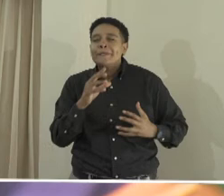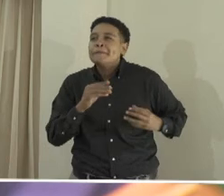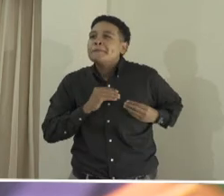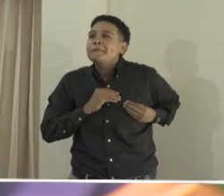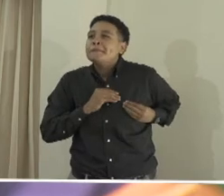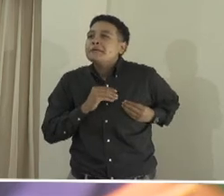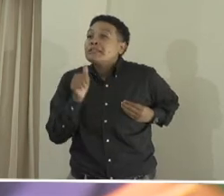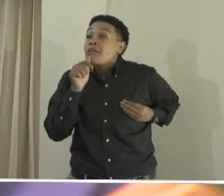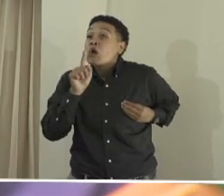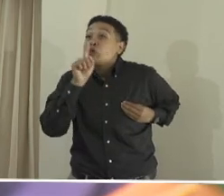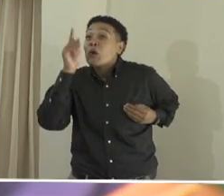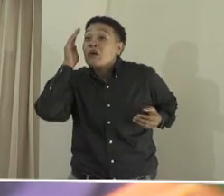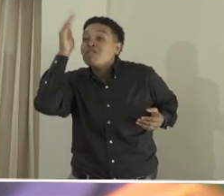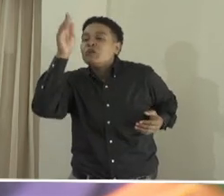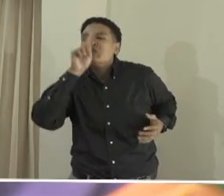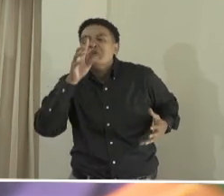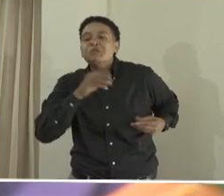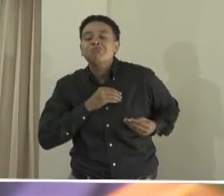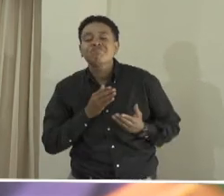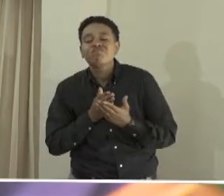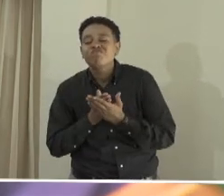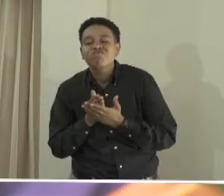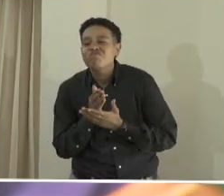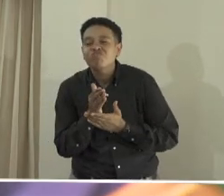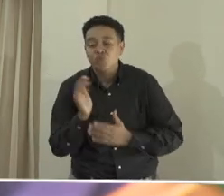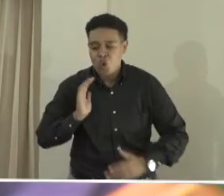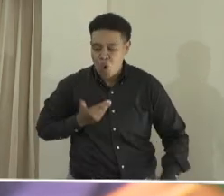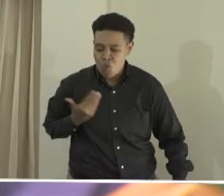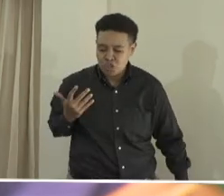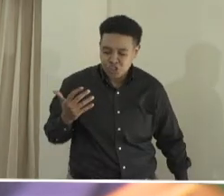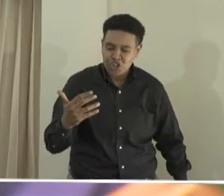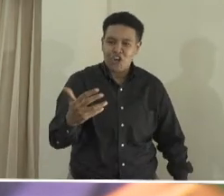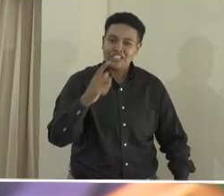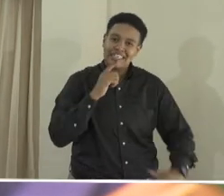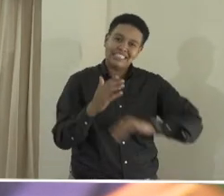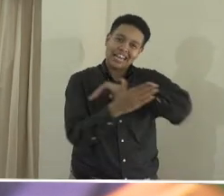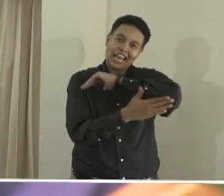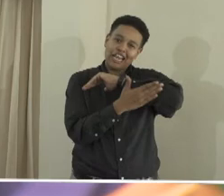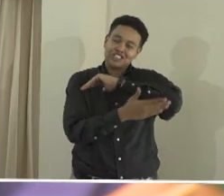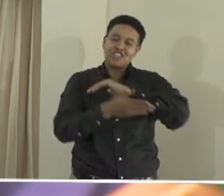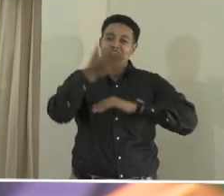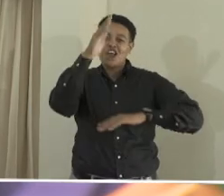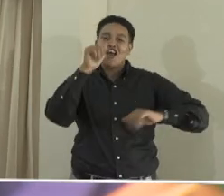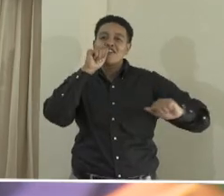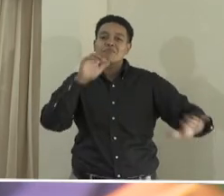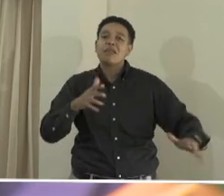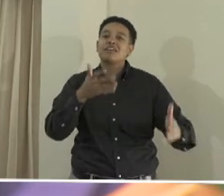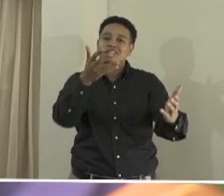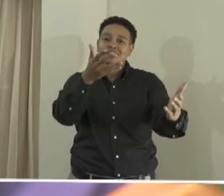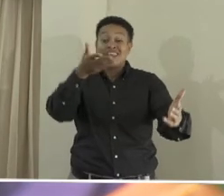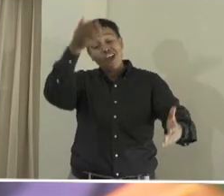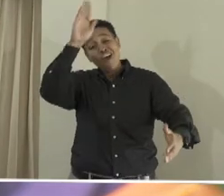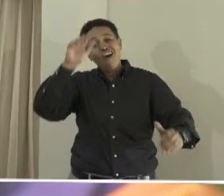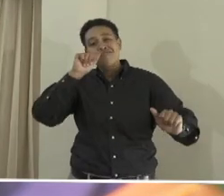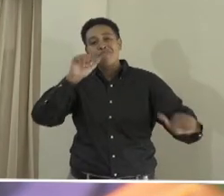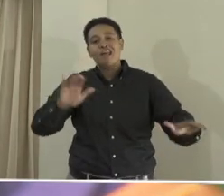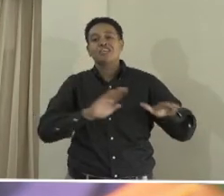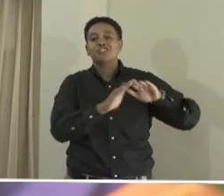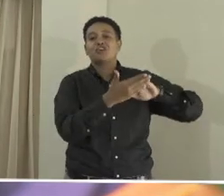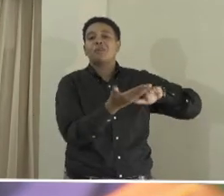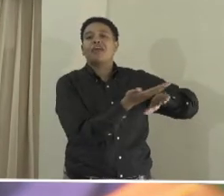of the future in our journey as a nation. God bless you, and God bless